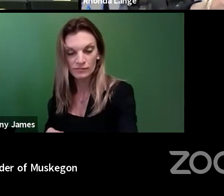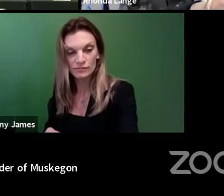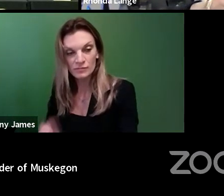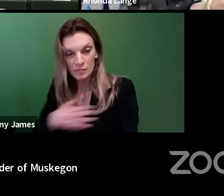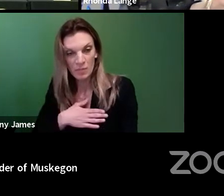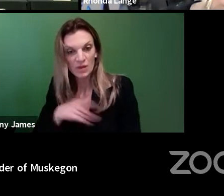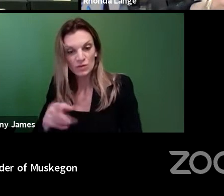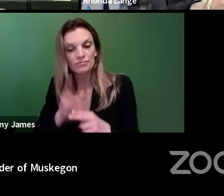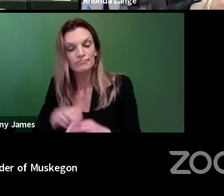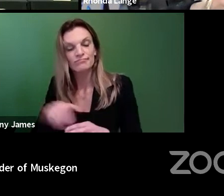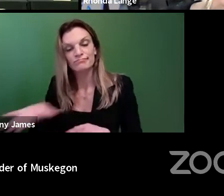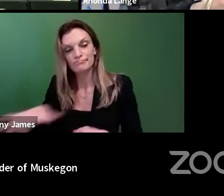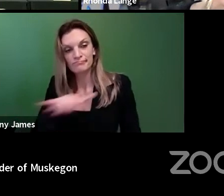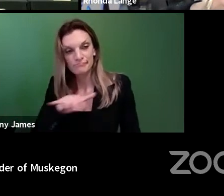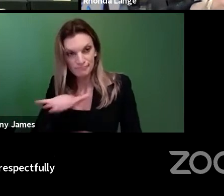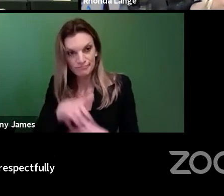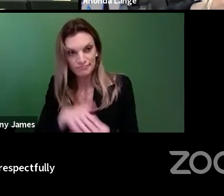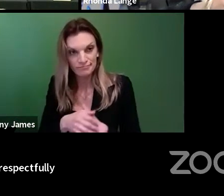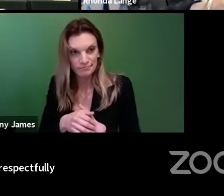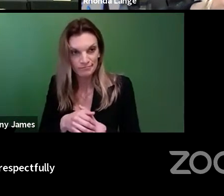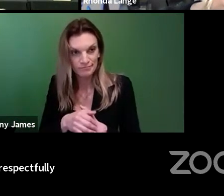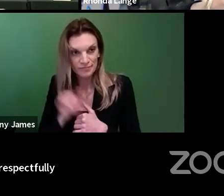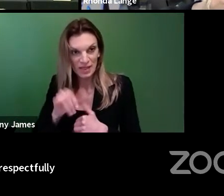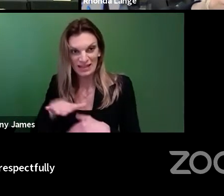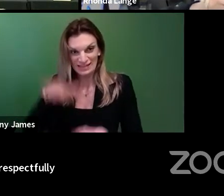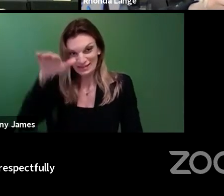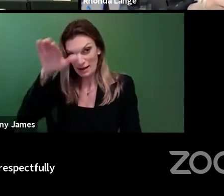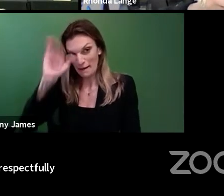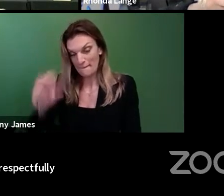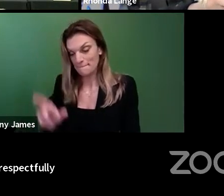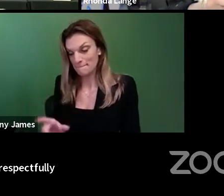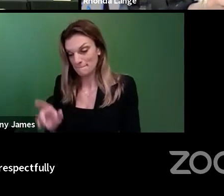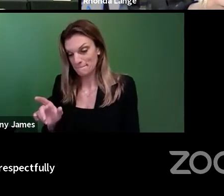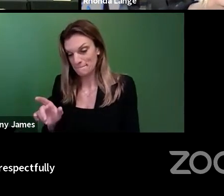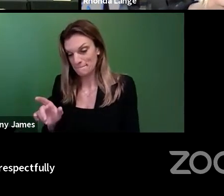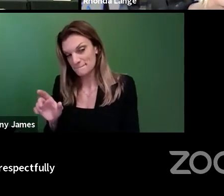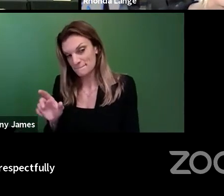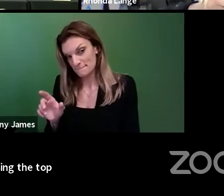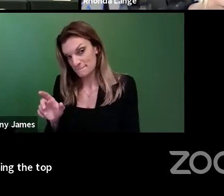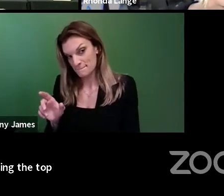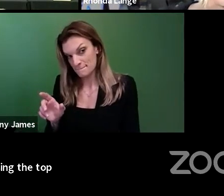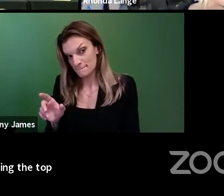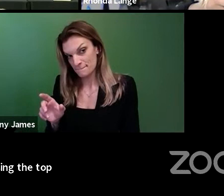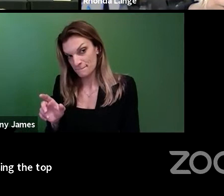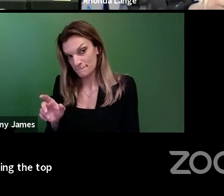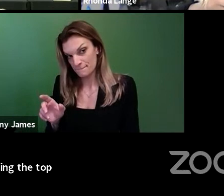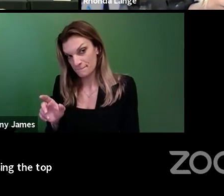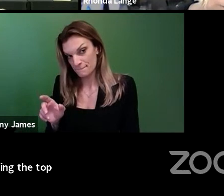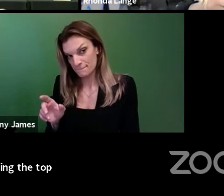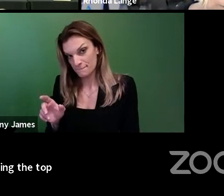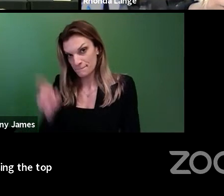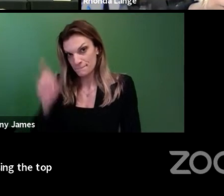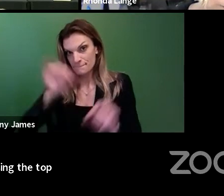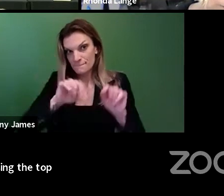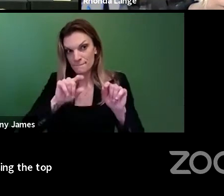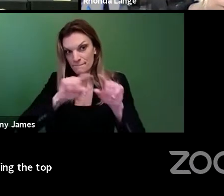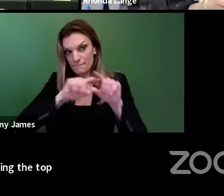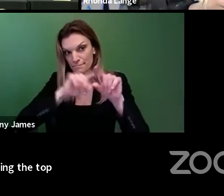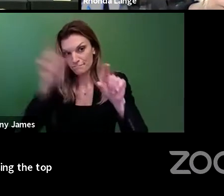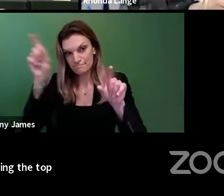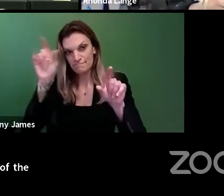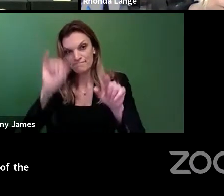consider using the top tier, the top row of the townships and meld us